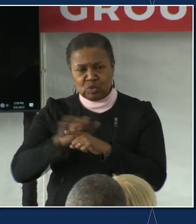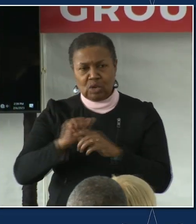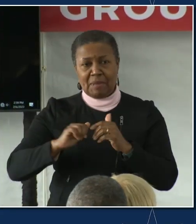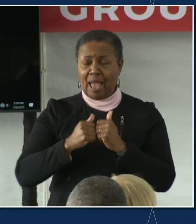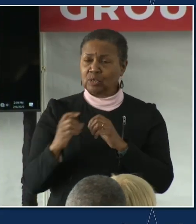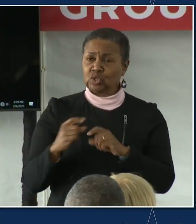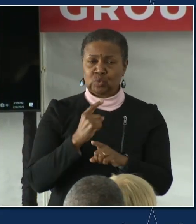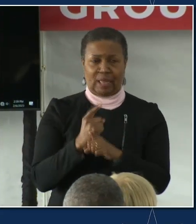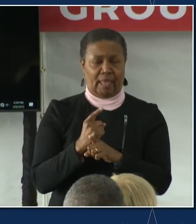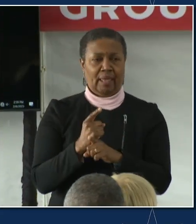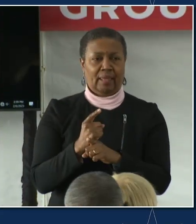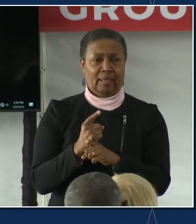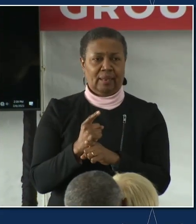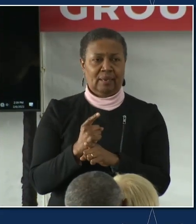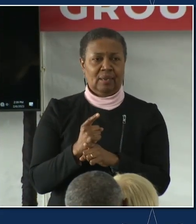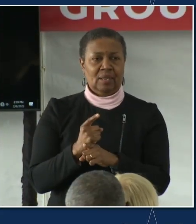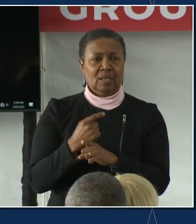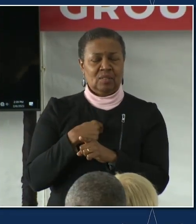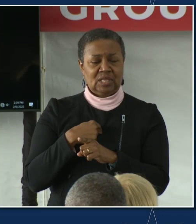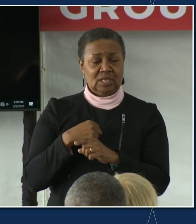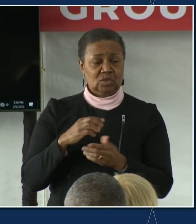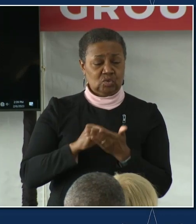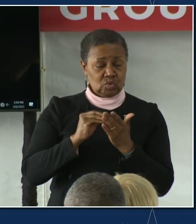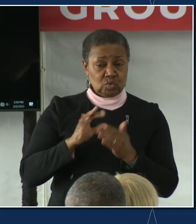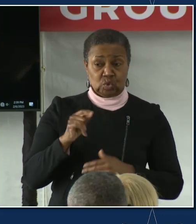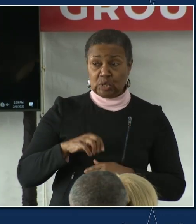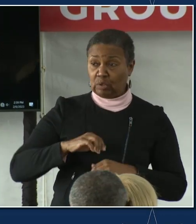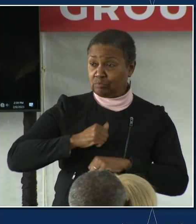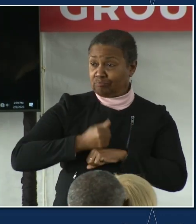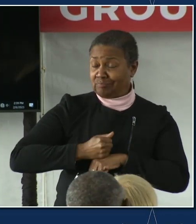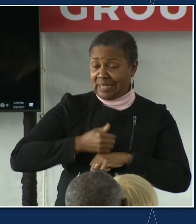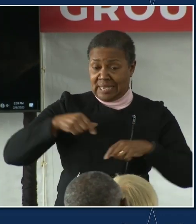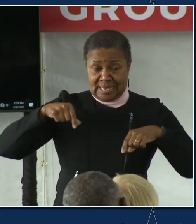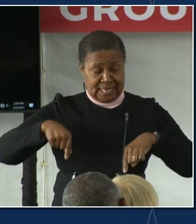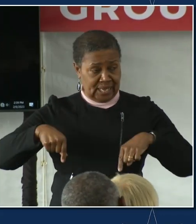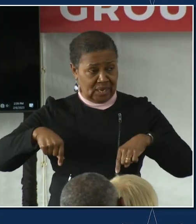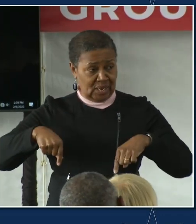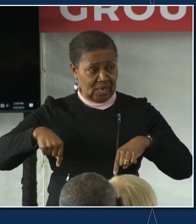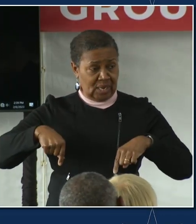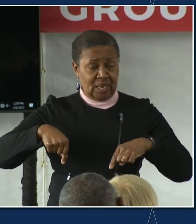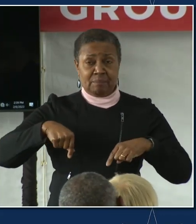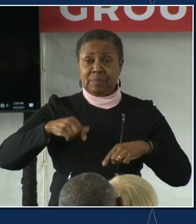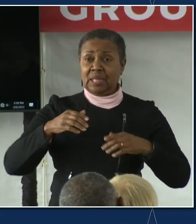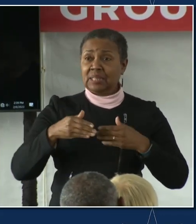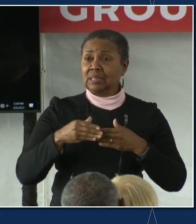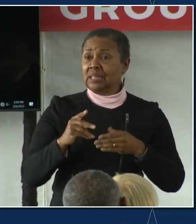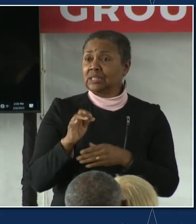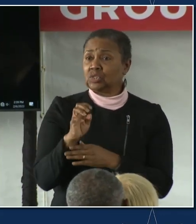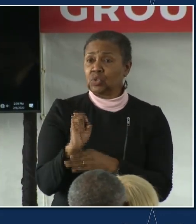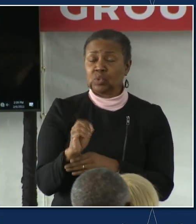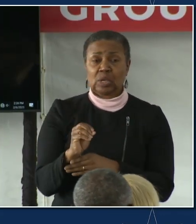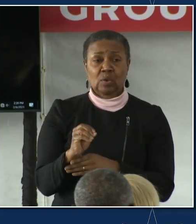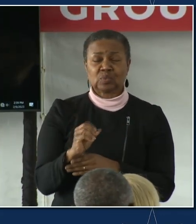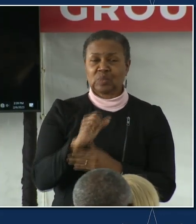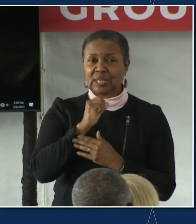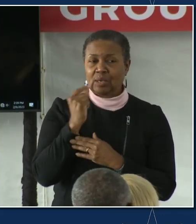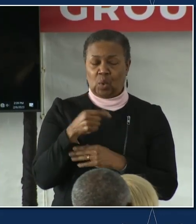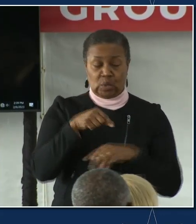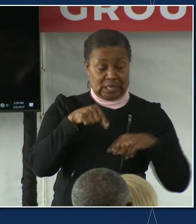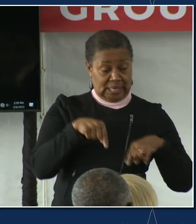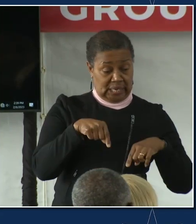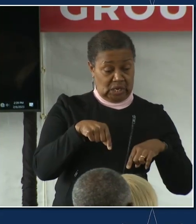it. We're gonna put these studios here, but these studios will not just be